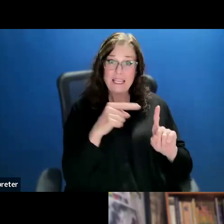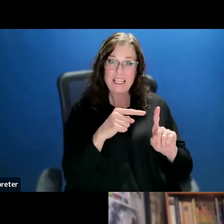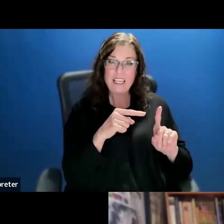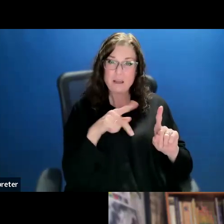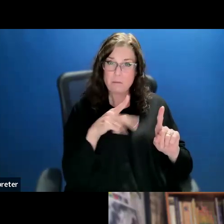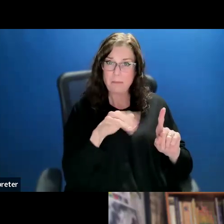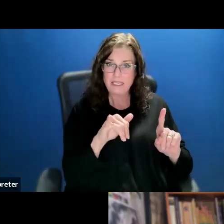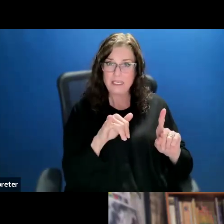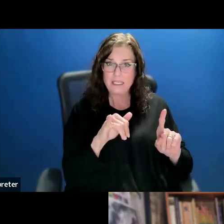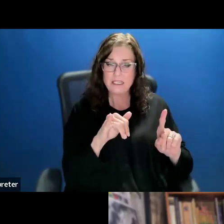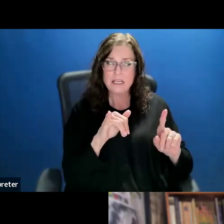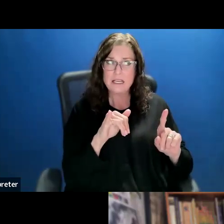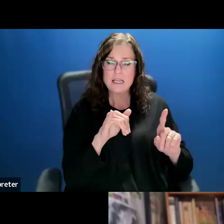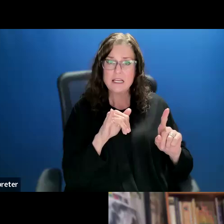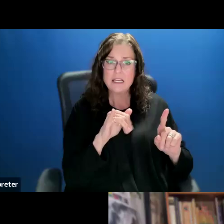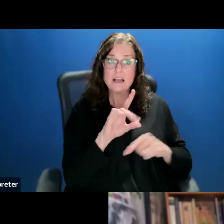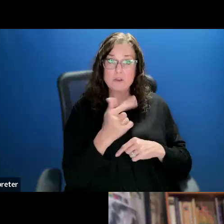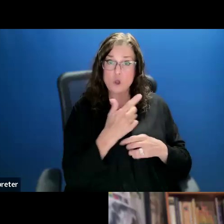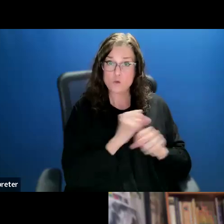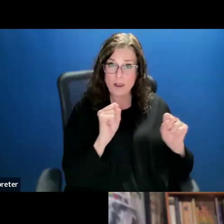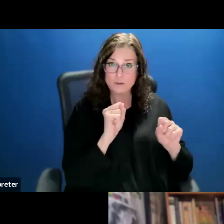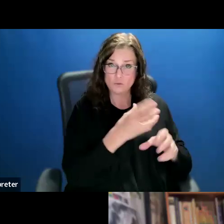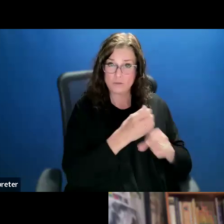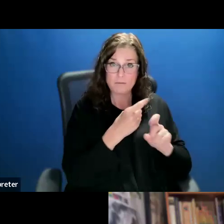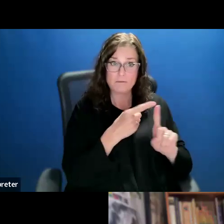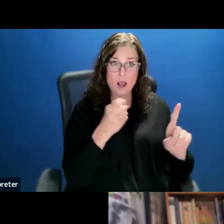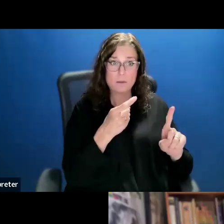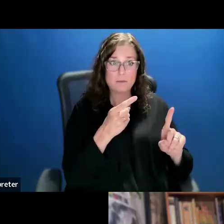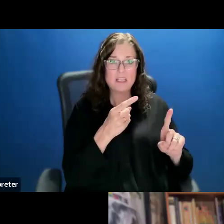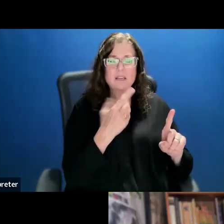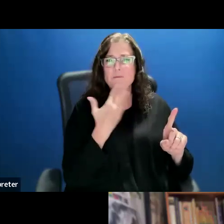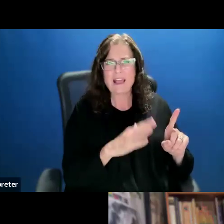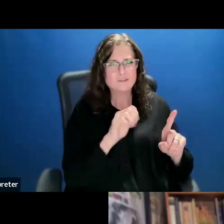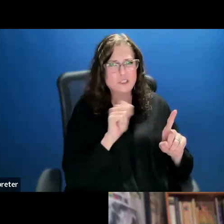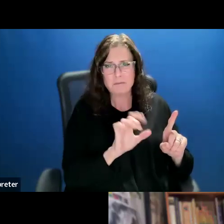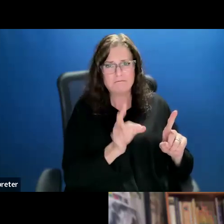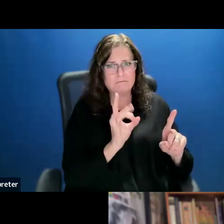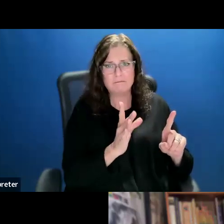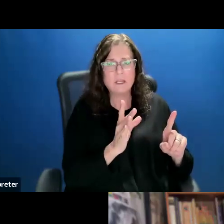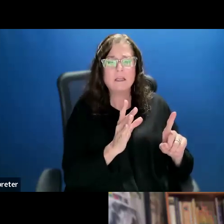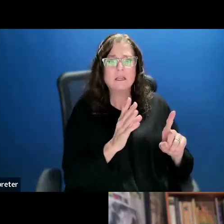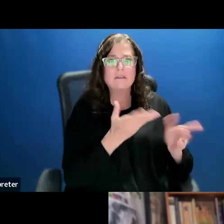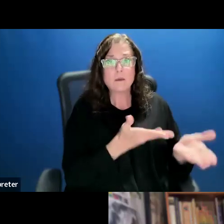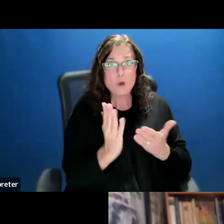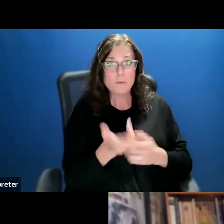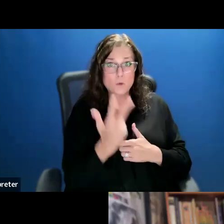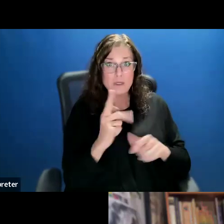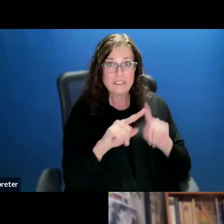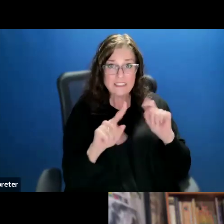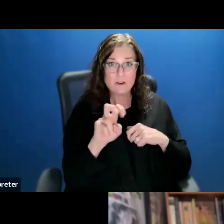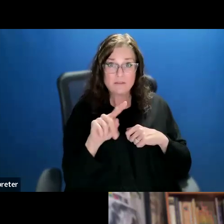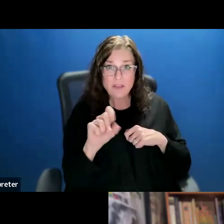a puppy, the dog rescue he came from, like, he was in really bad shape, and they took him to three different